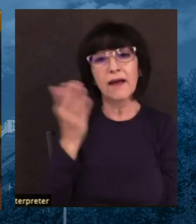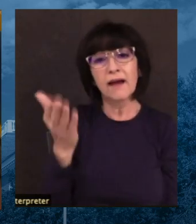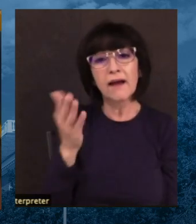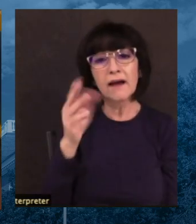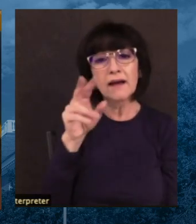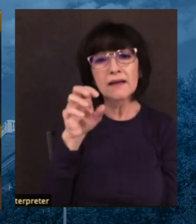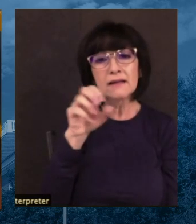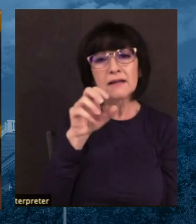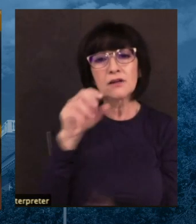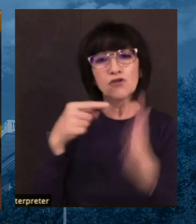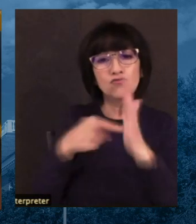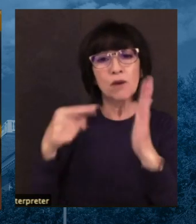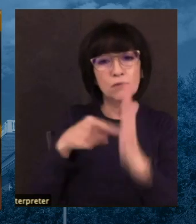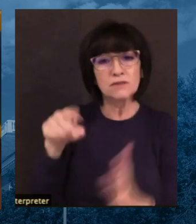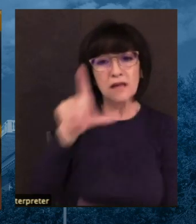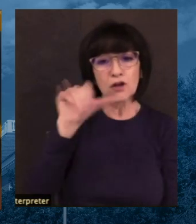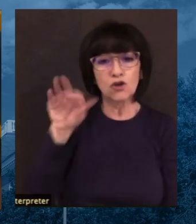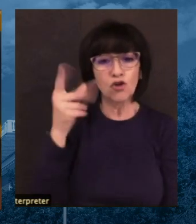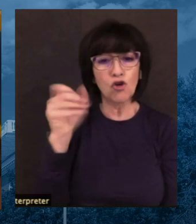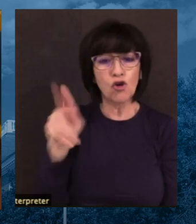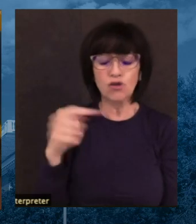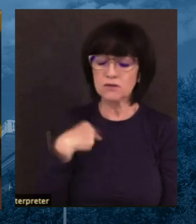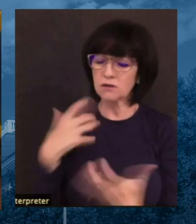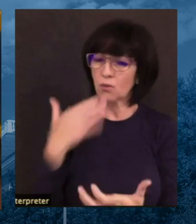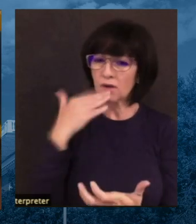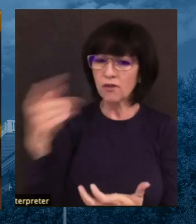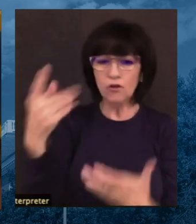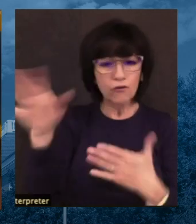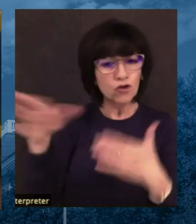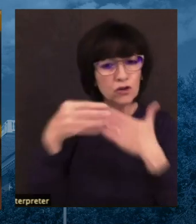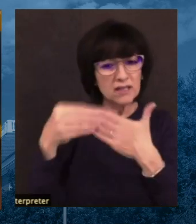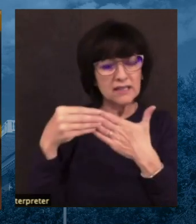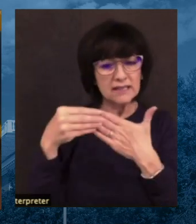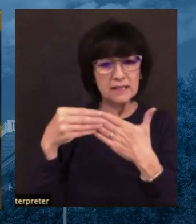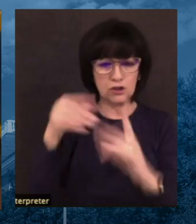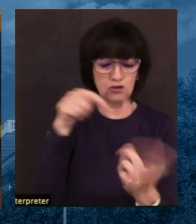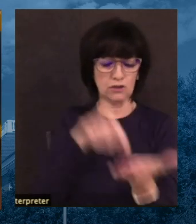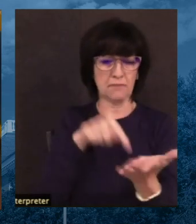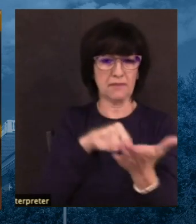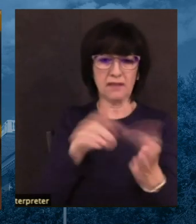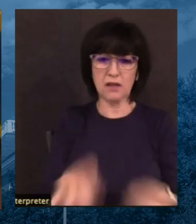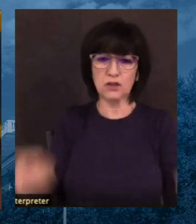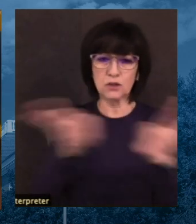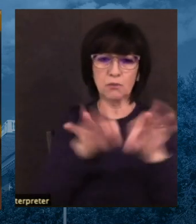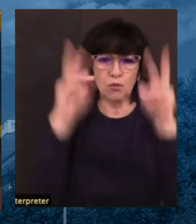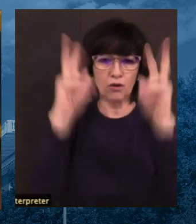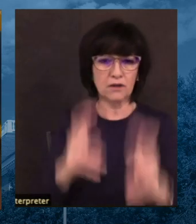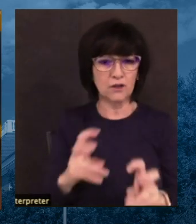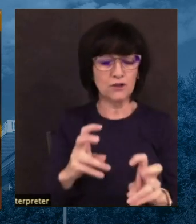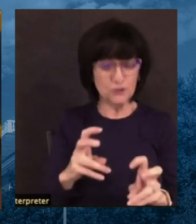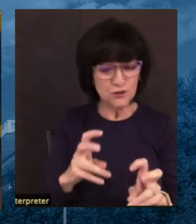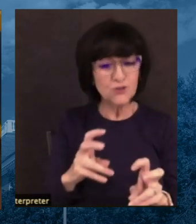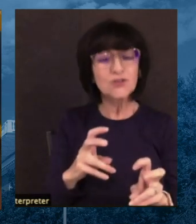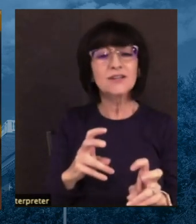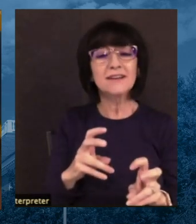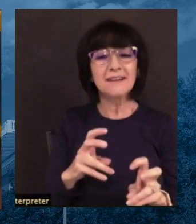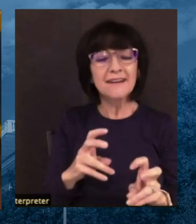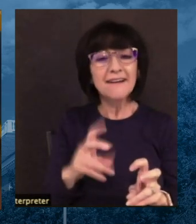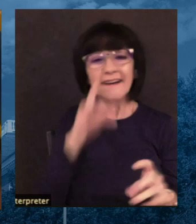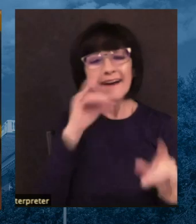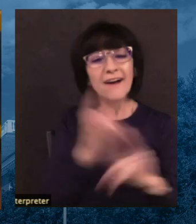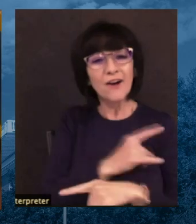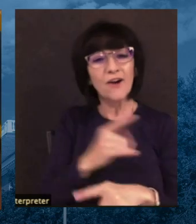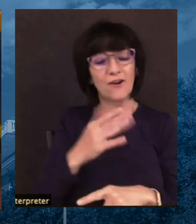the leadership you've shown on such an important issue. Ironically, my wife and I were out in the district this morning,